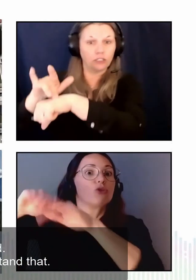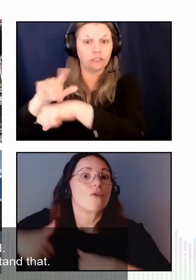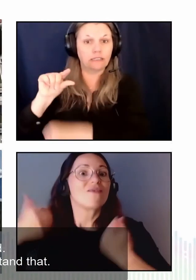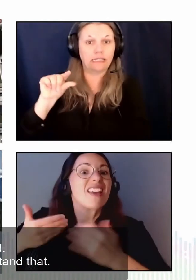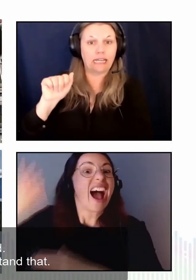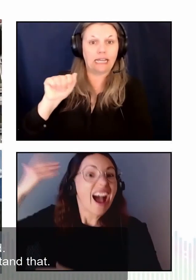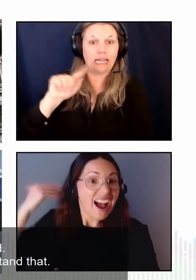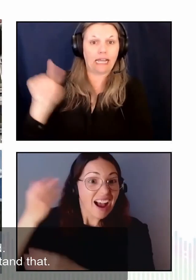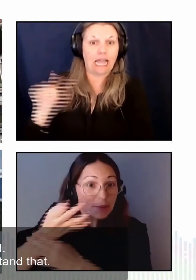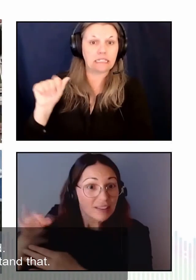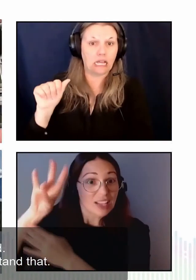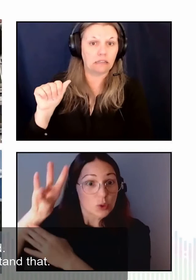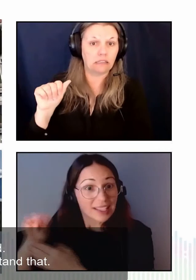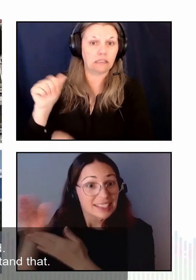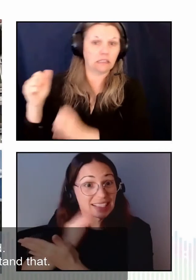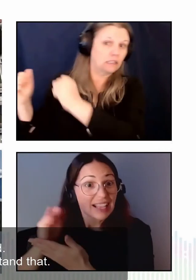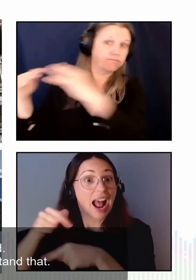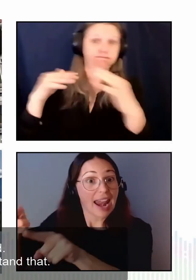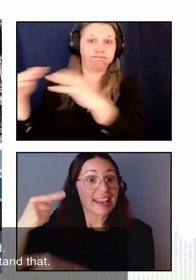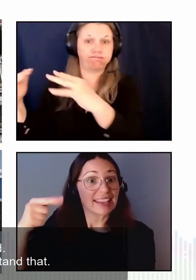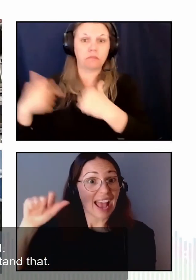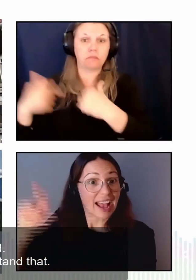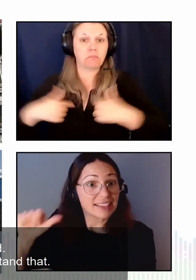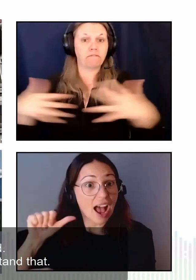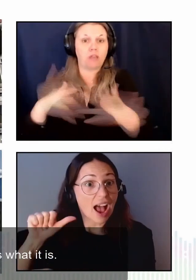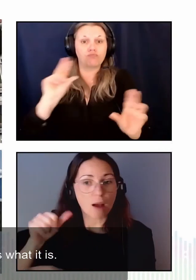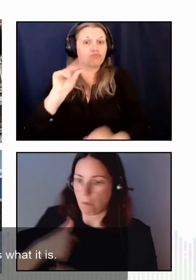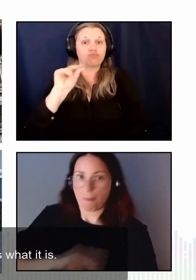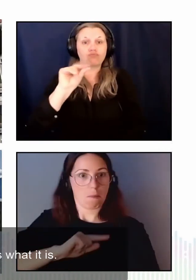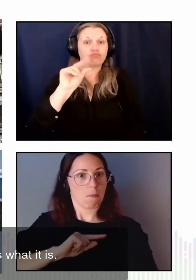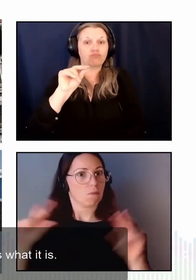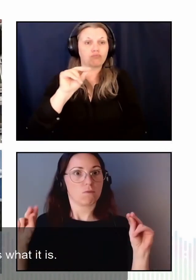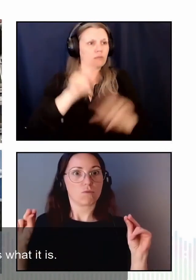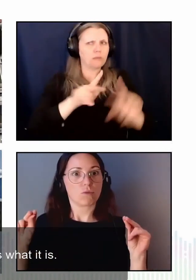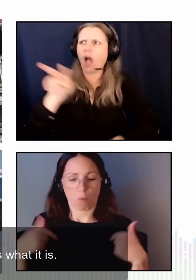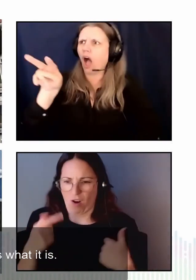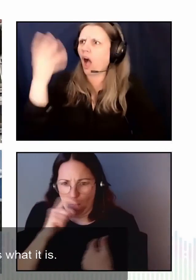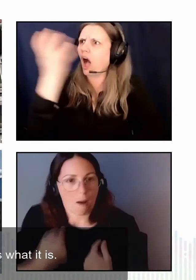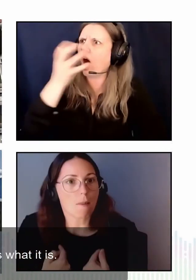the Intifada happened. I was unafraid. People couldn't understand that. How can you be so brave?